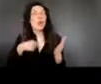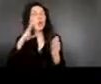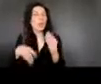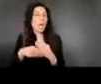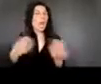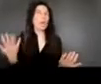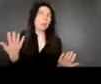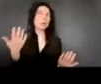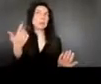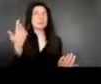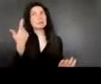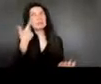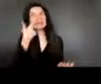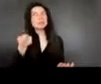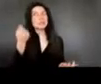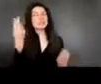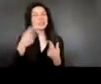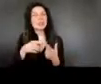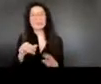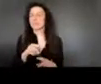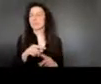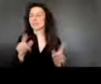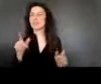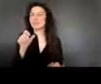dictate the theoretical framework.